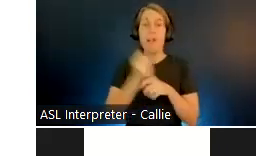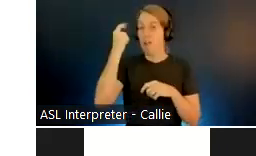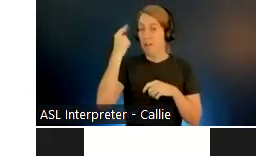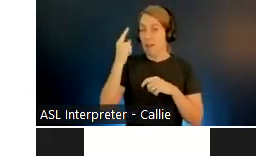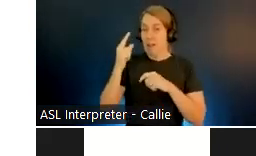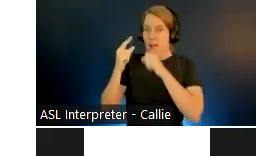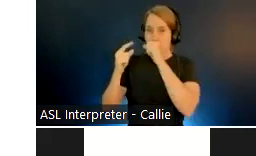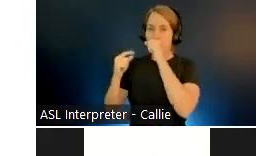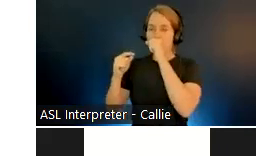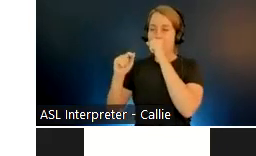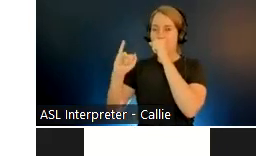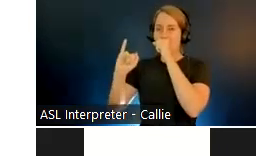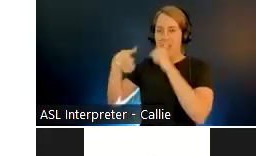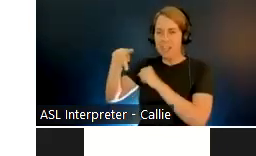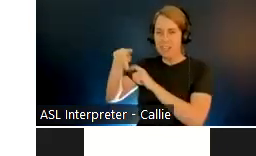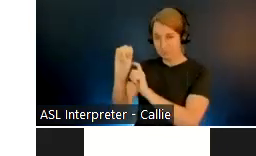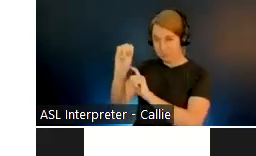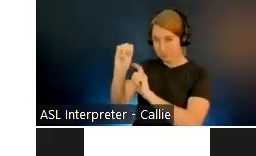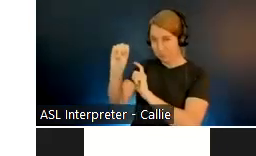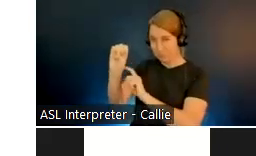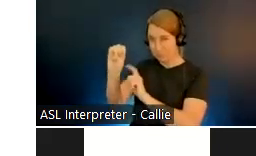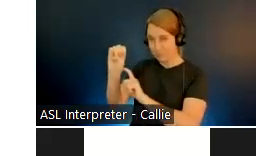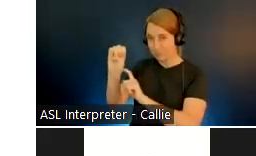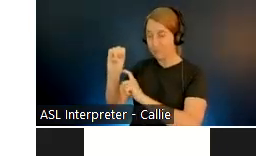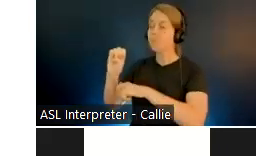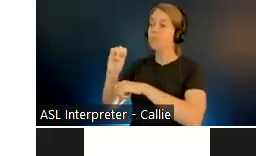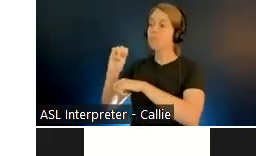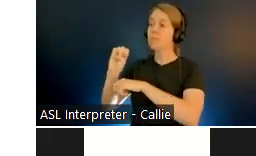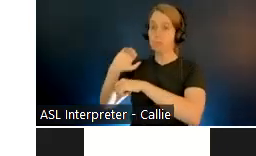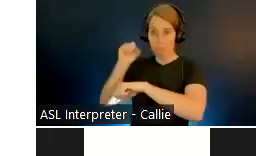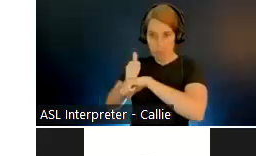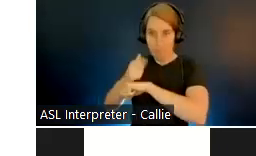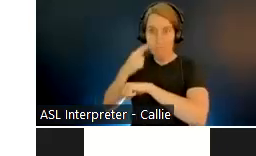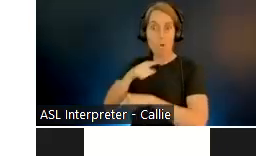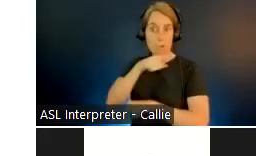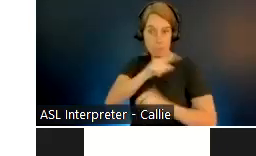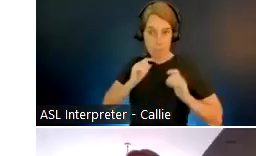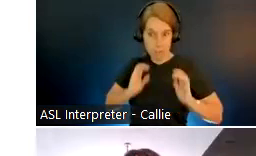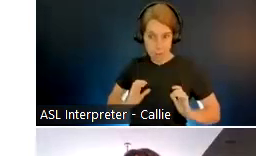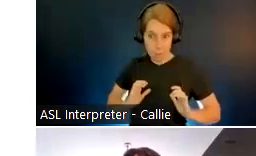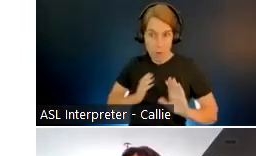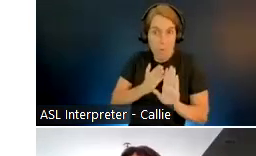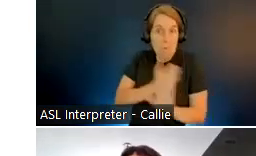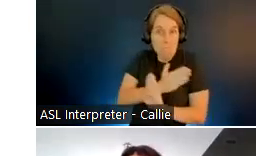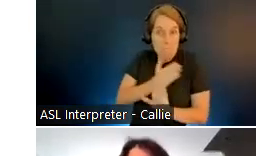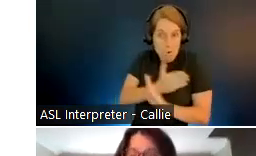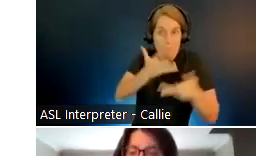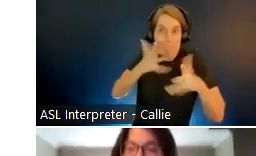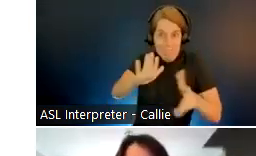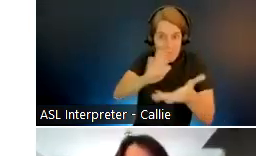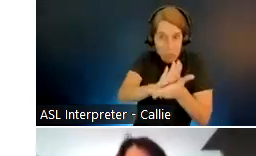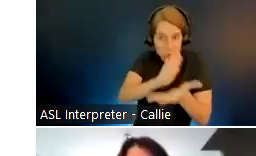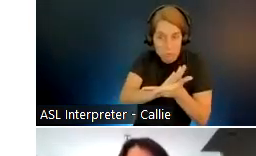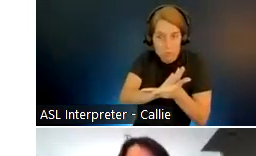school is essential to ensuring a smooth transition process. in which students do not